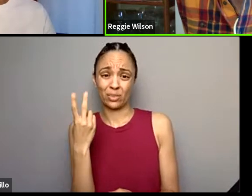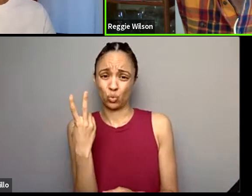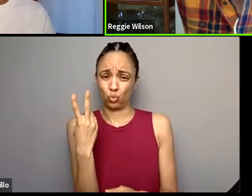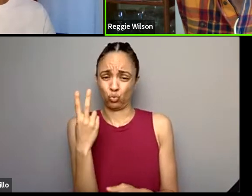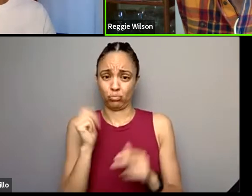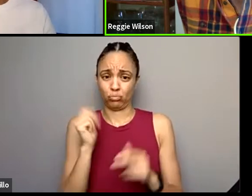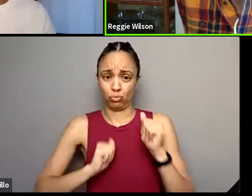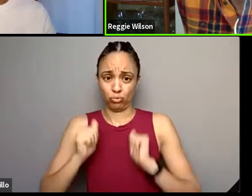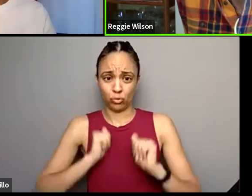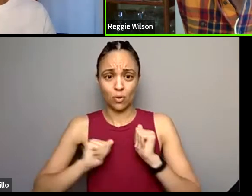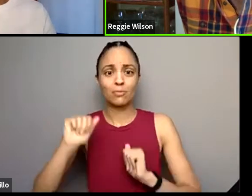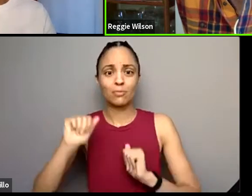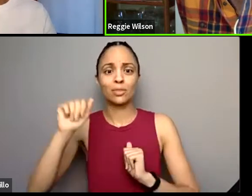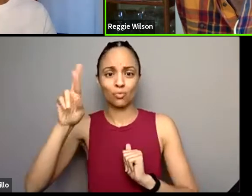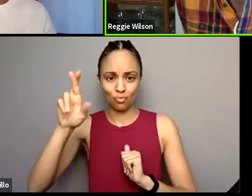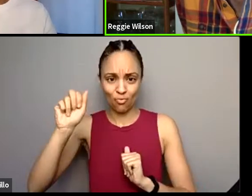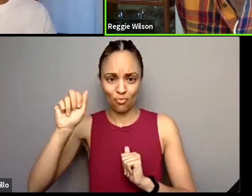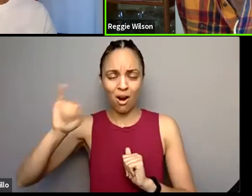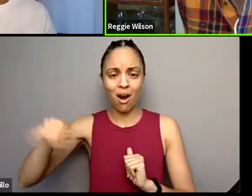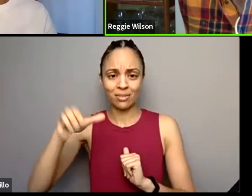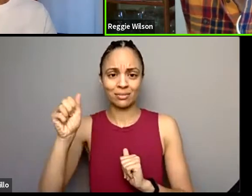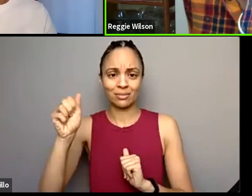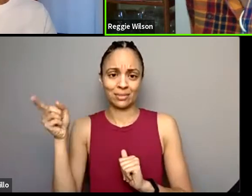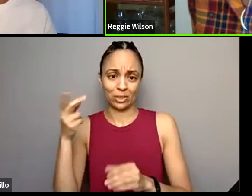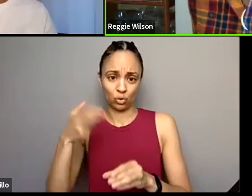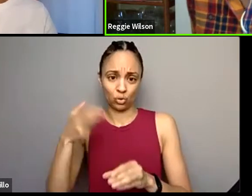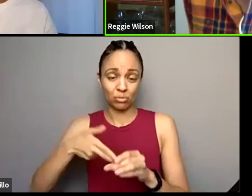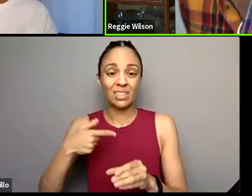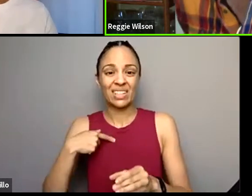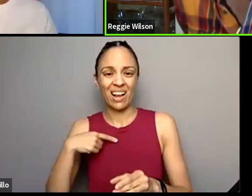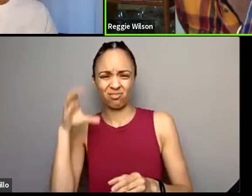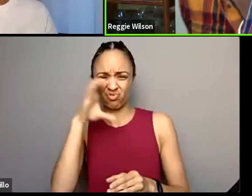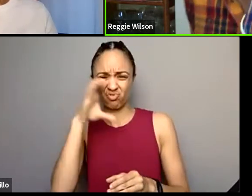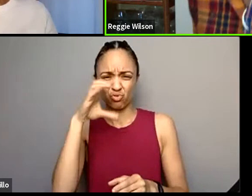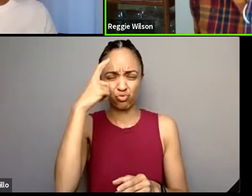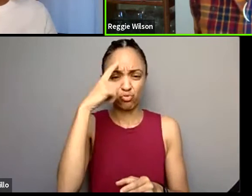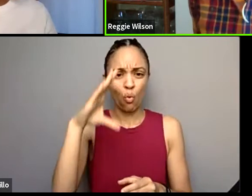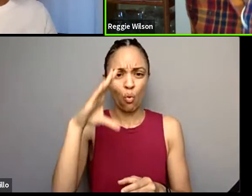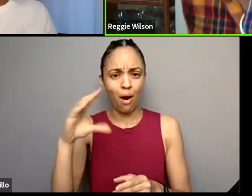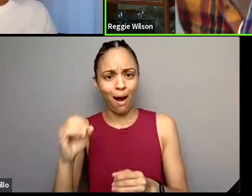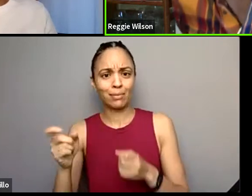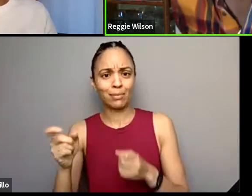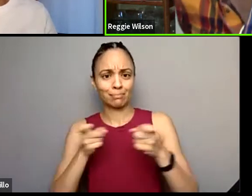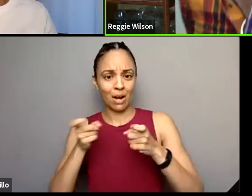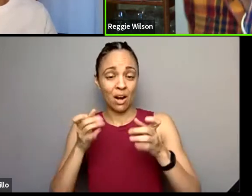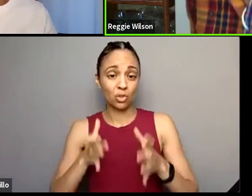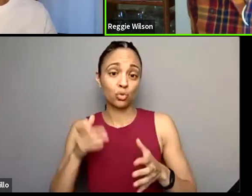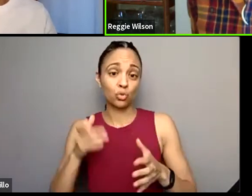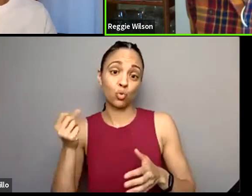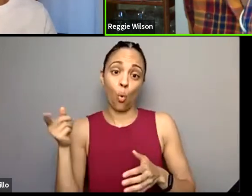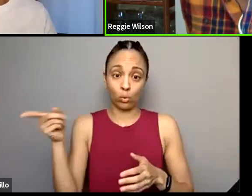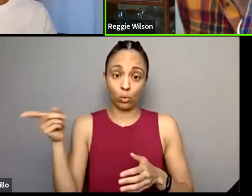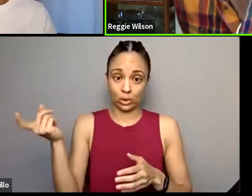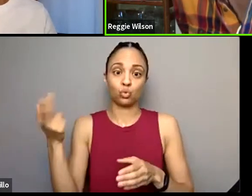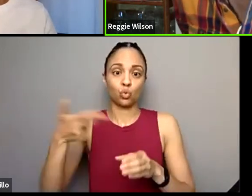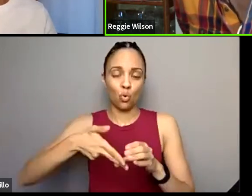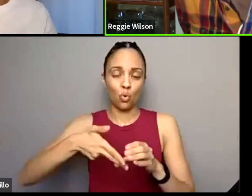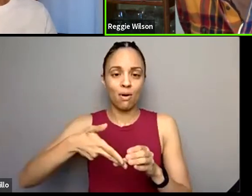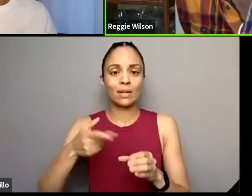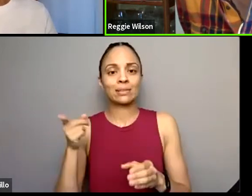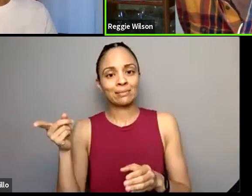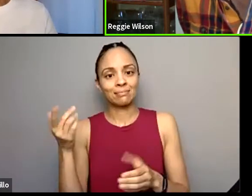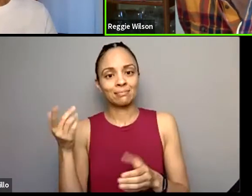came in, and I was looking for a company manager. So he came in and did company management, danced in a company, and did